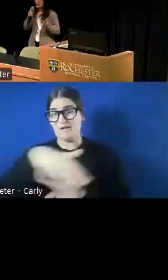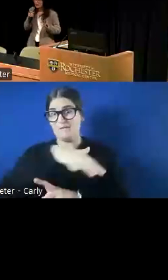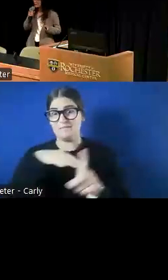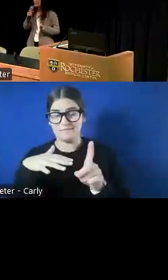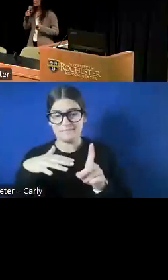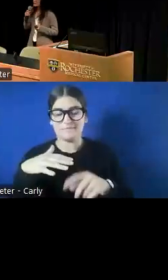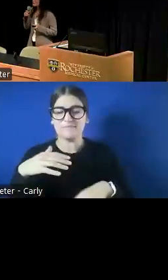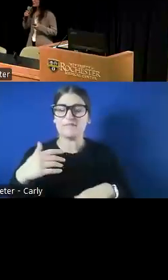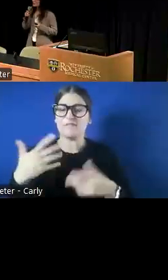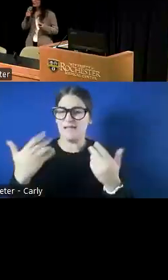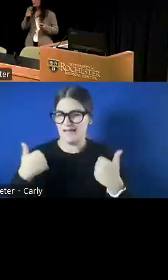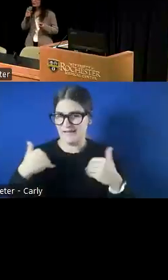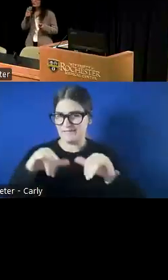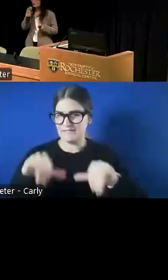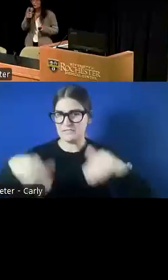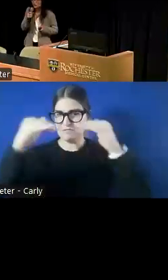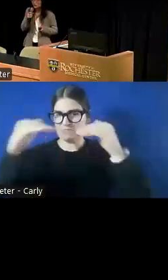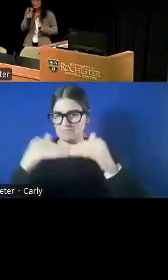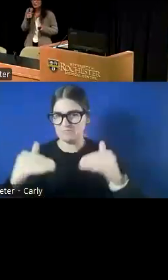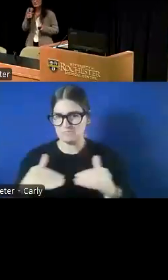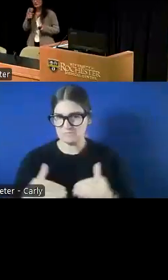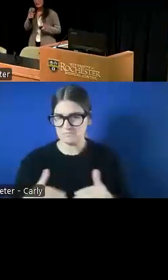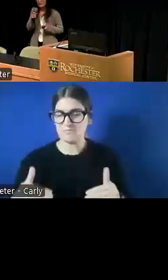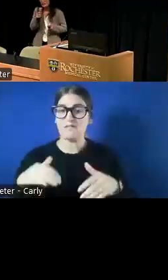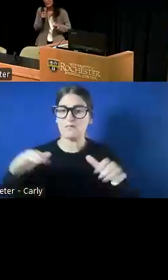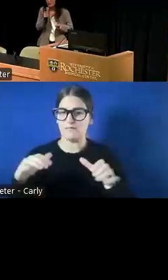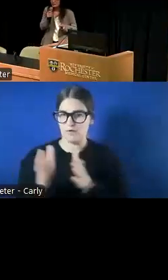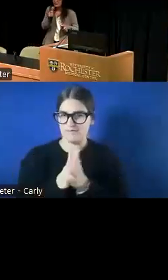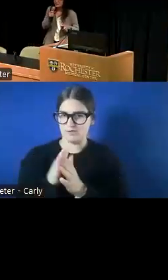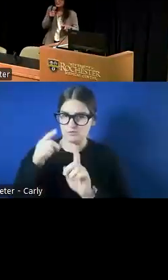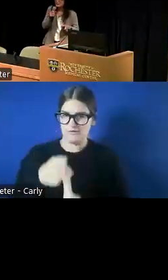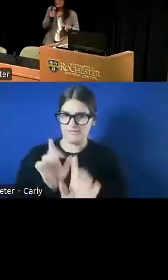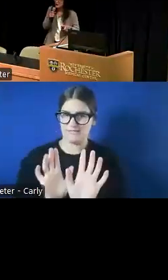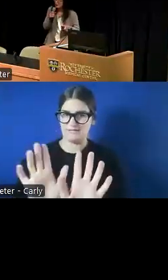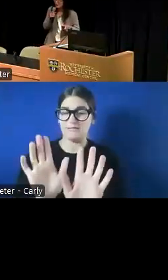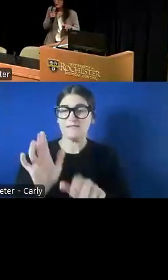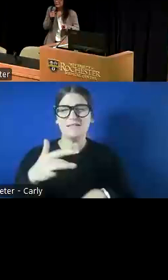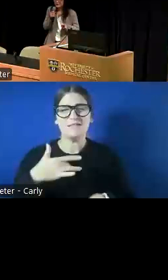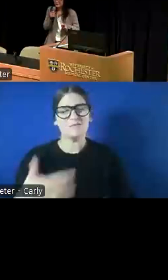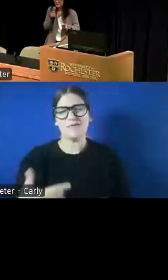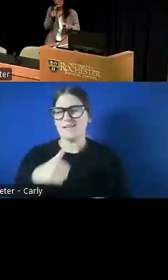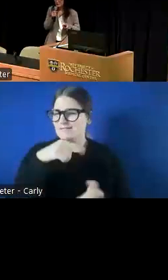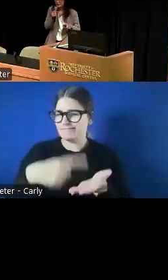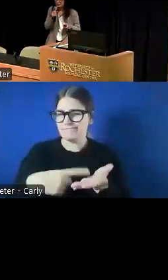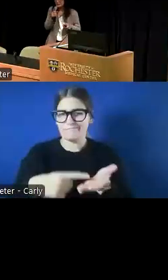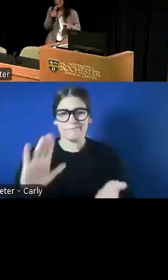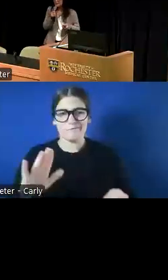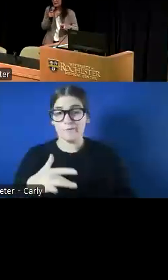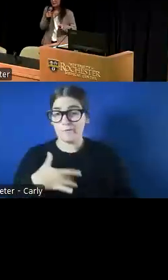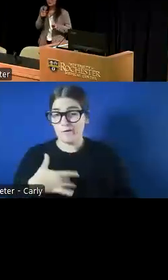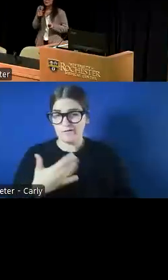is hierarchical and very much performance-driven. That's not usually a place where you talk about your emotional